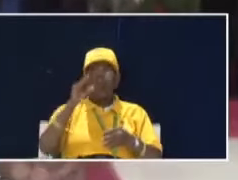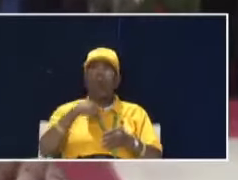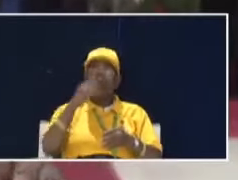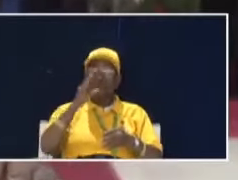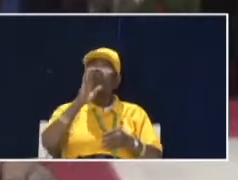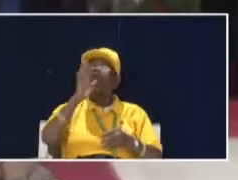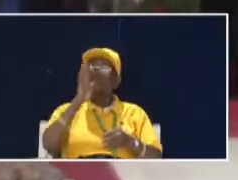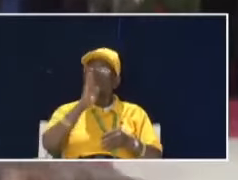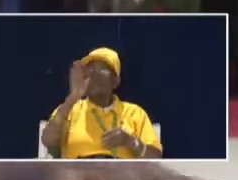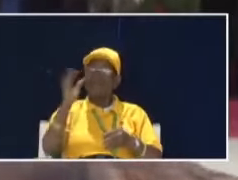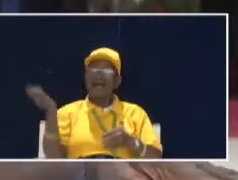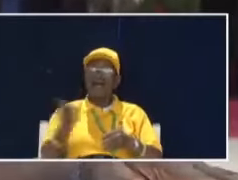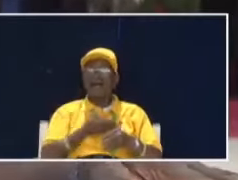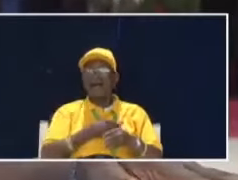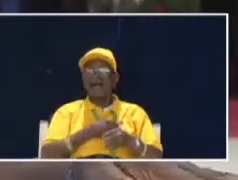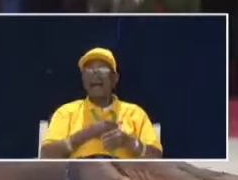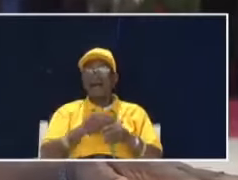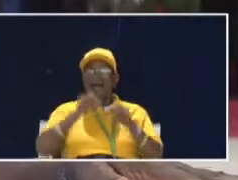Bible.